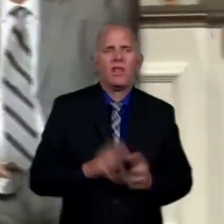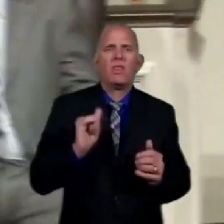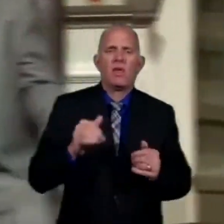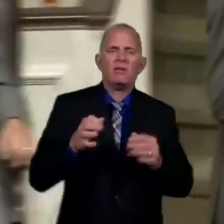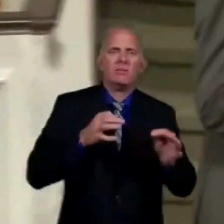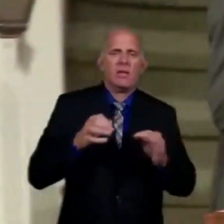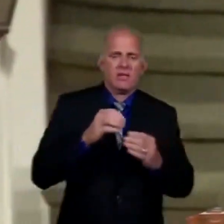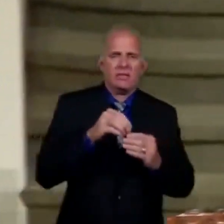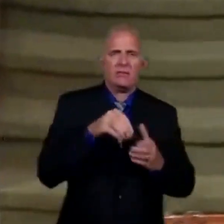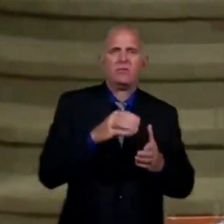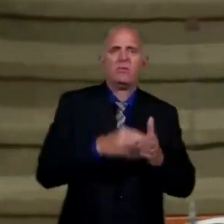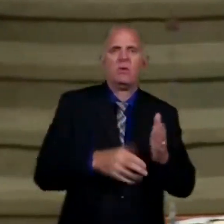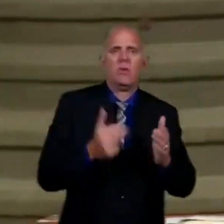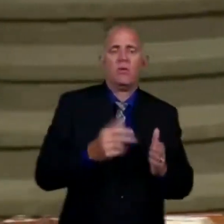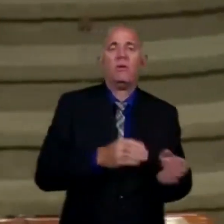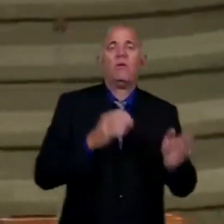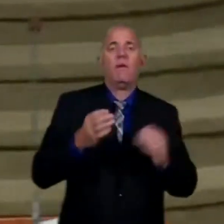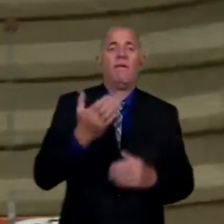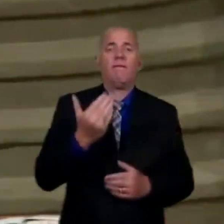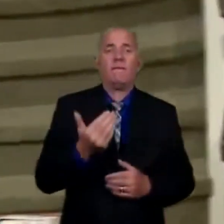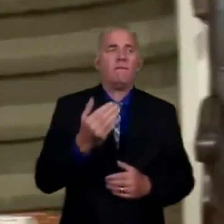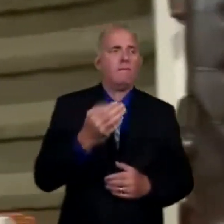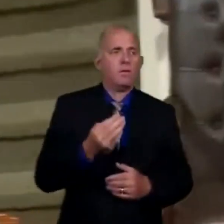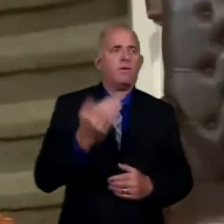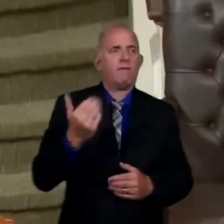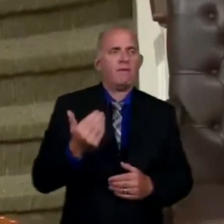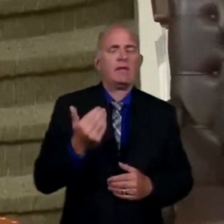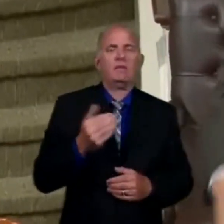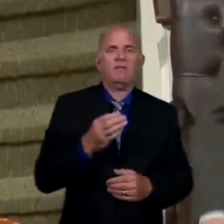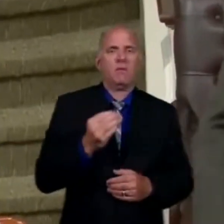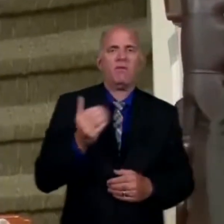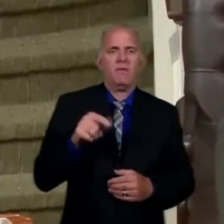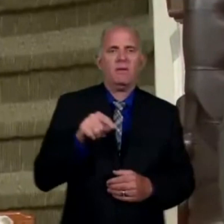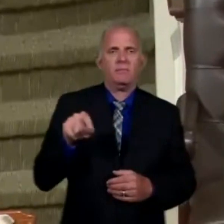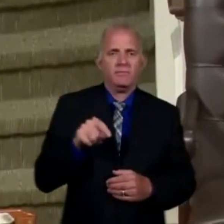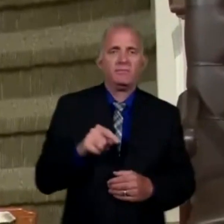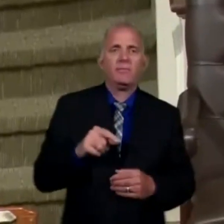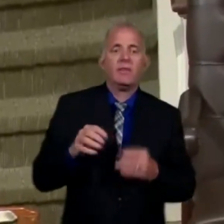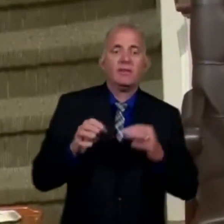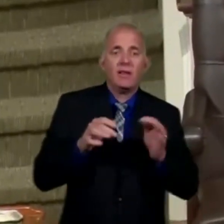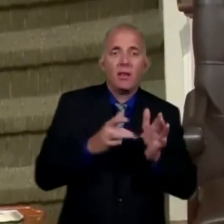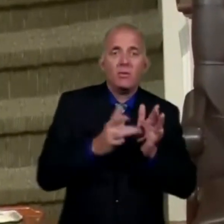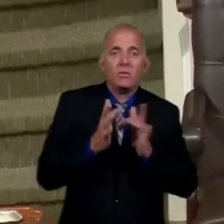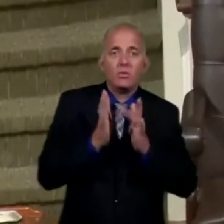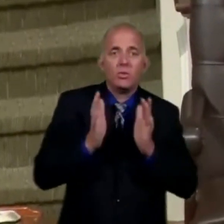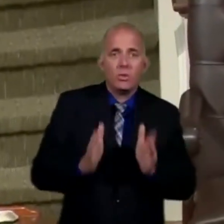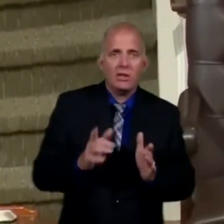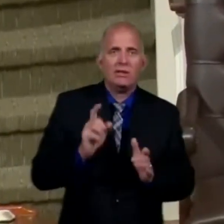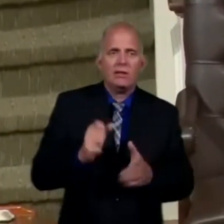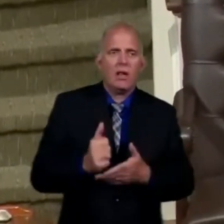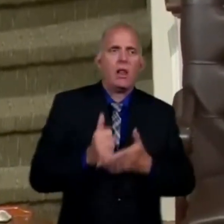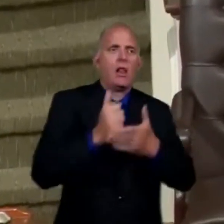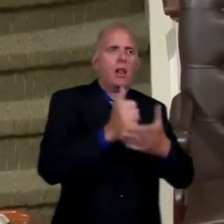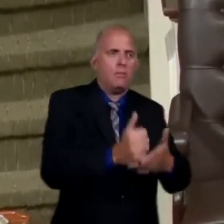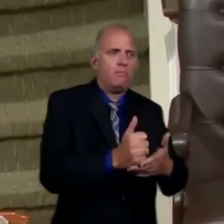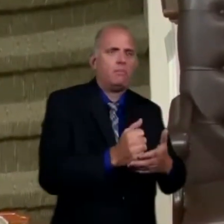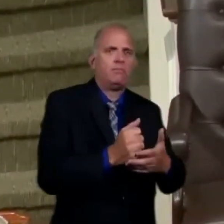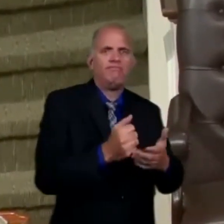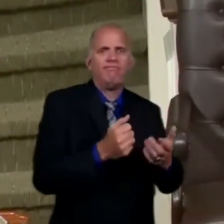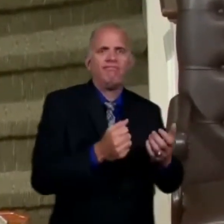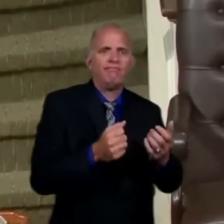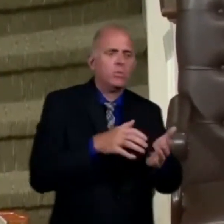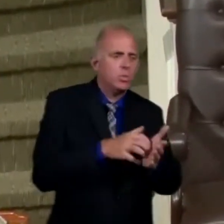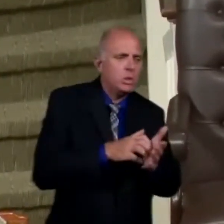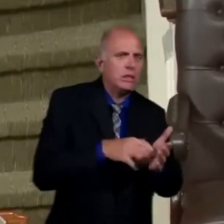me in chapter 14 and 15, if you're strong in the faith, well, support those that are weak. Love other people. Don't be offensive